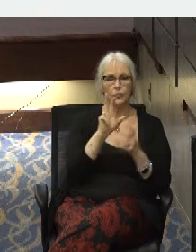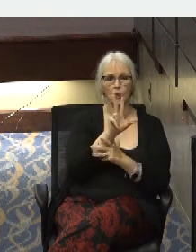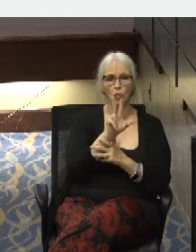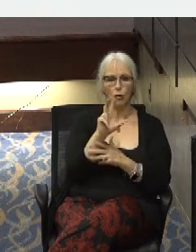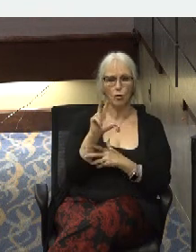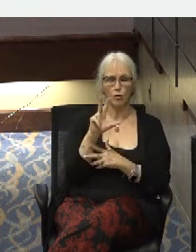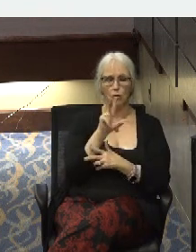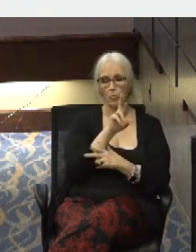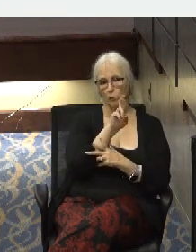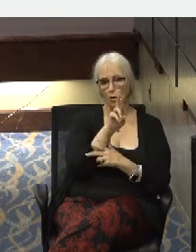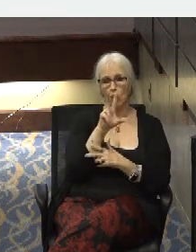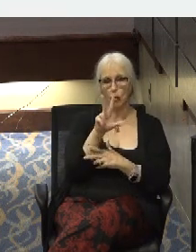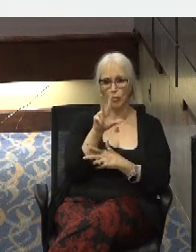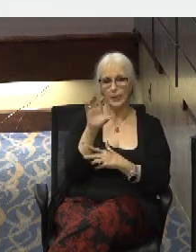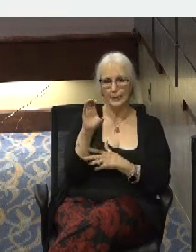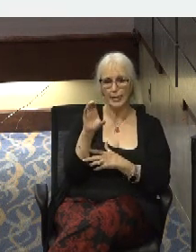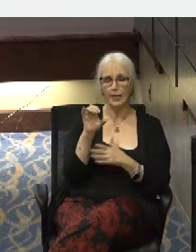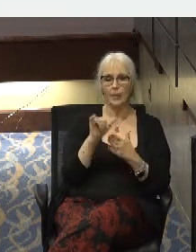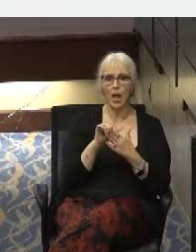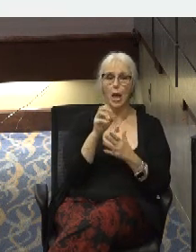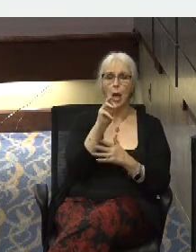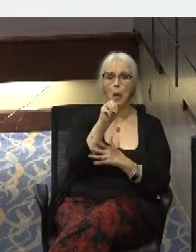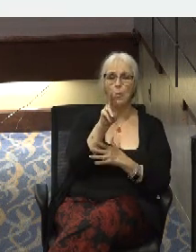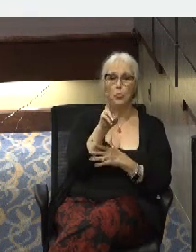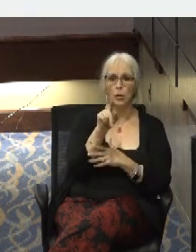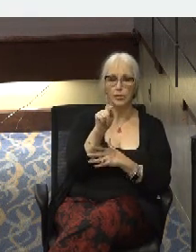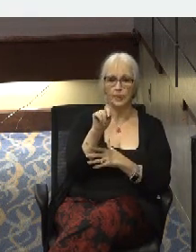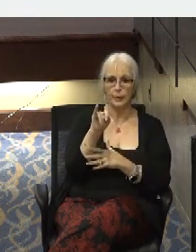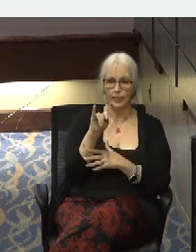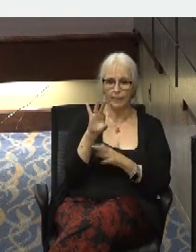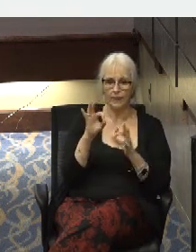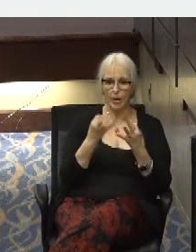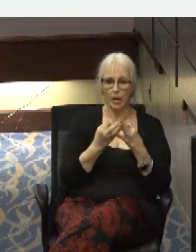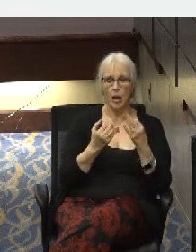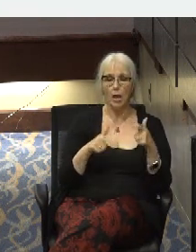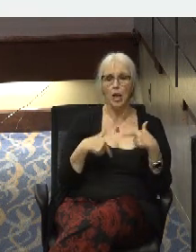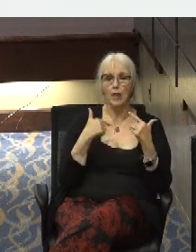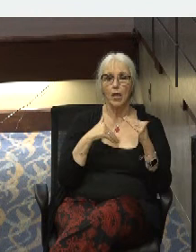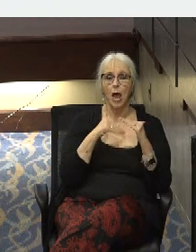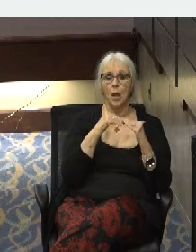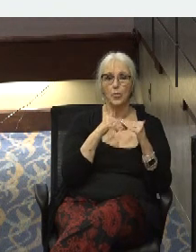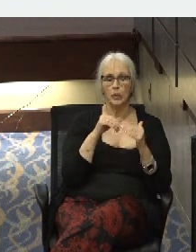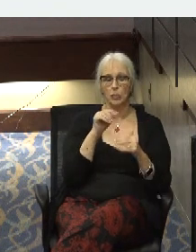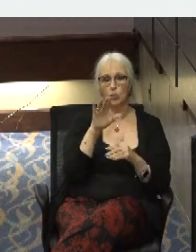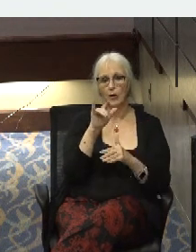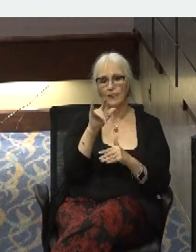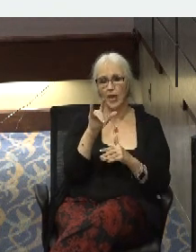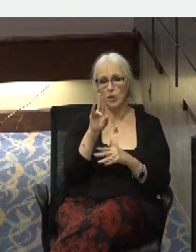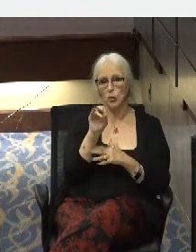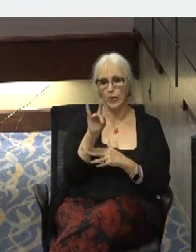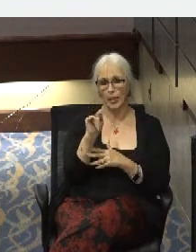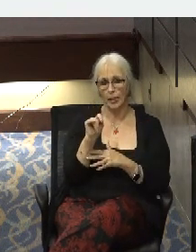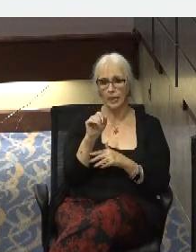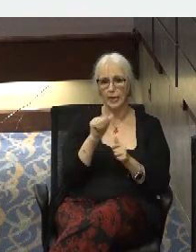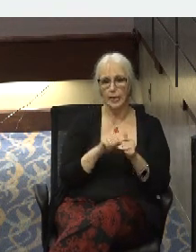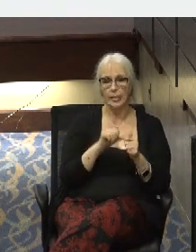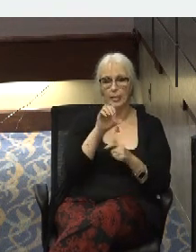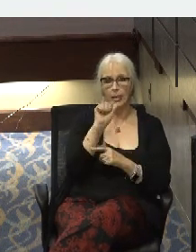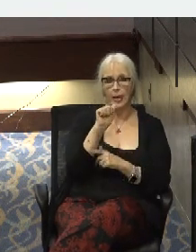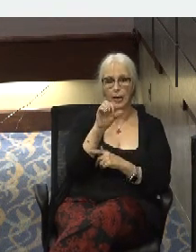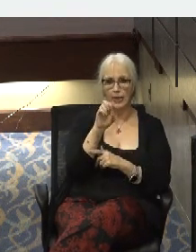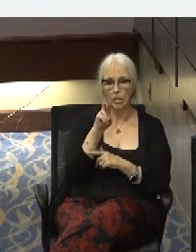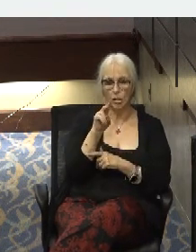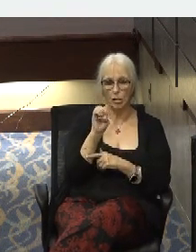R3C, which is multifamily residential, and it allows up to 25 units an acre. The current R1B